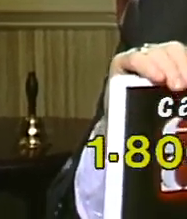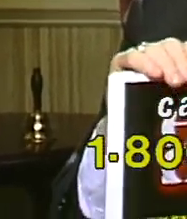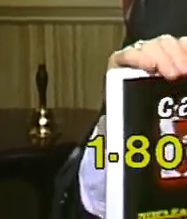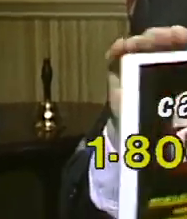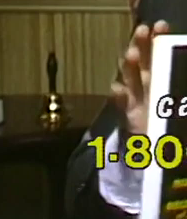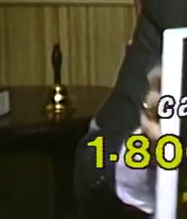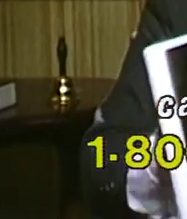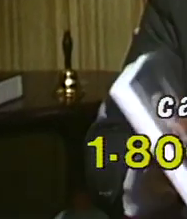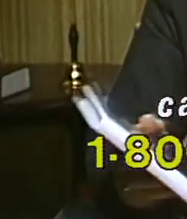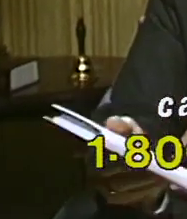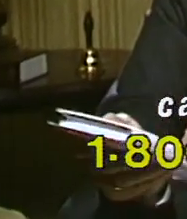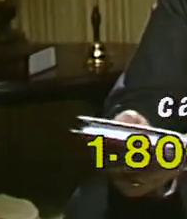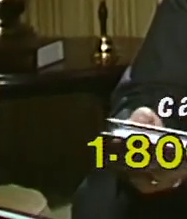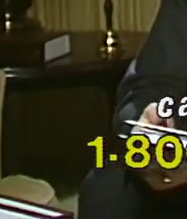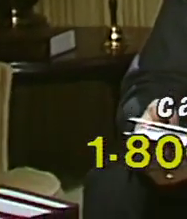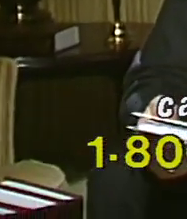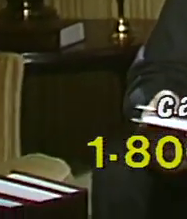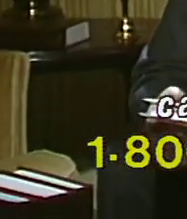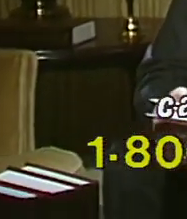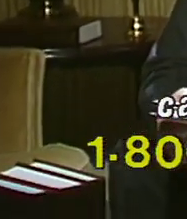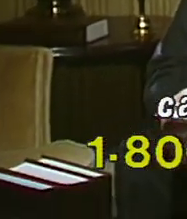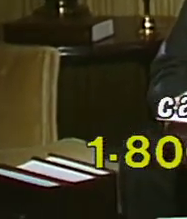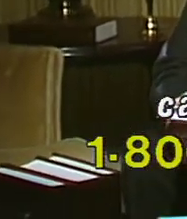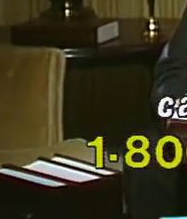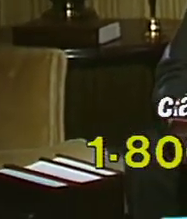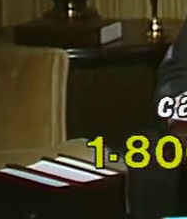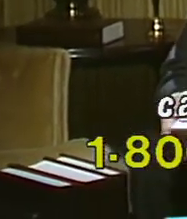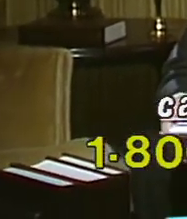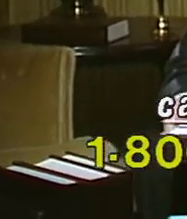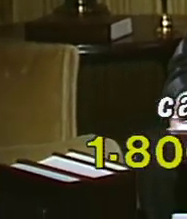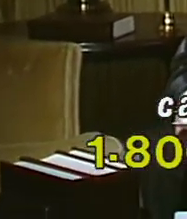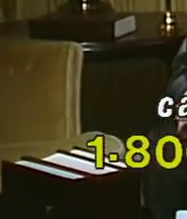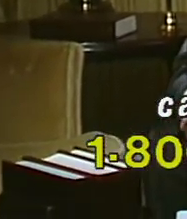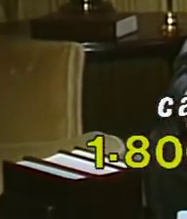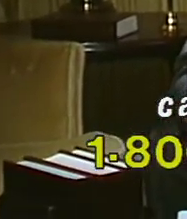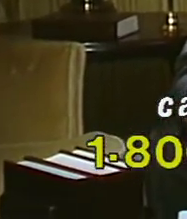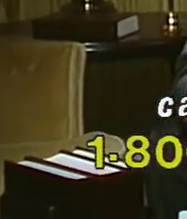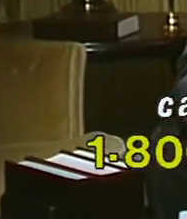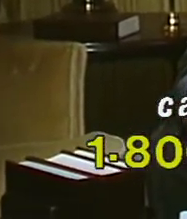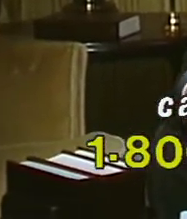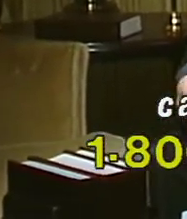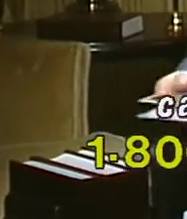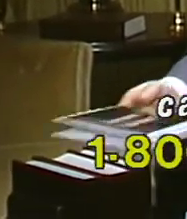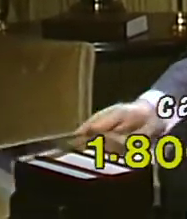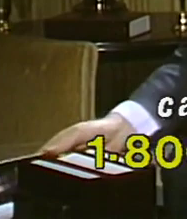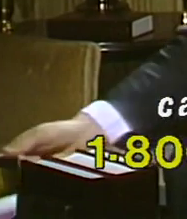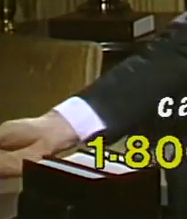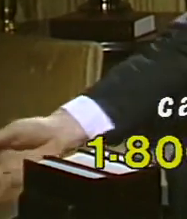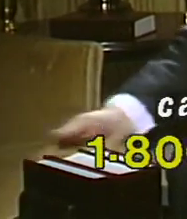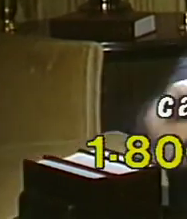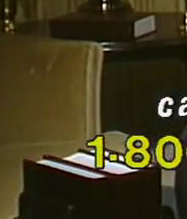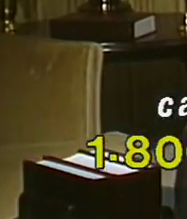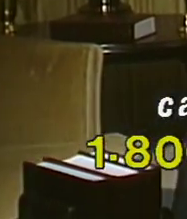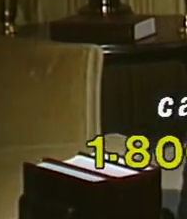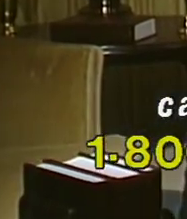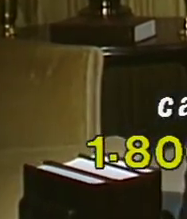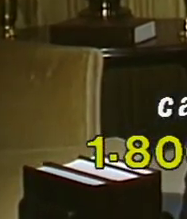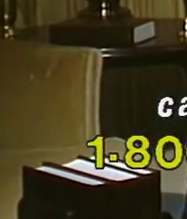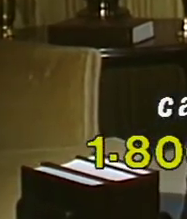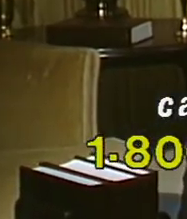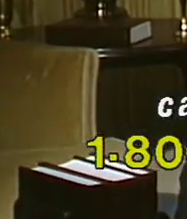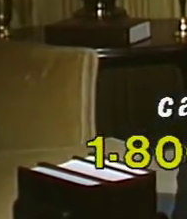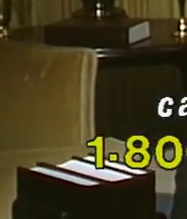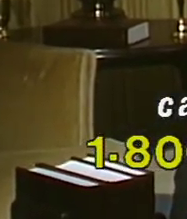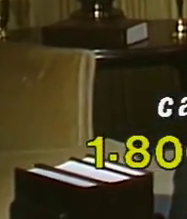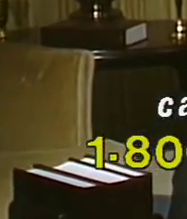along with the materials that I've just mentioned to you in the faith partner packet. That's my way of saying thank you, and it's also my way of getting you